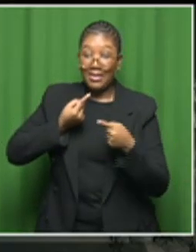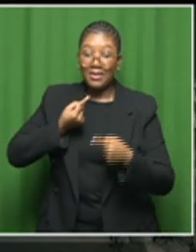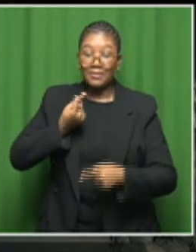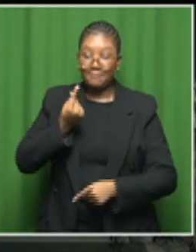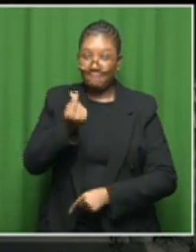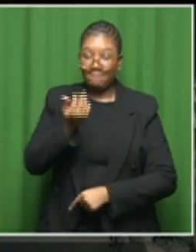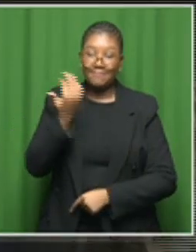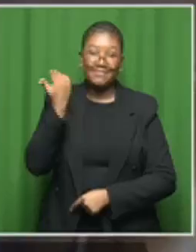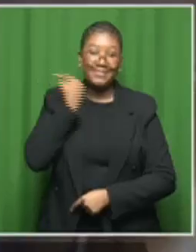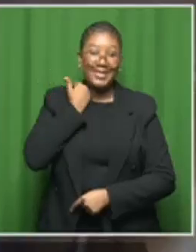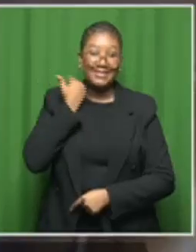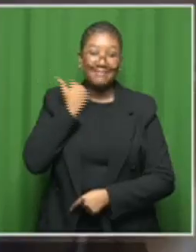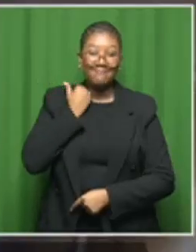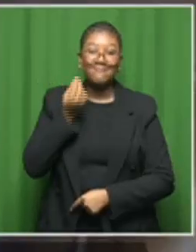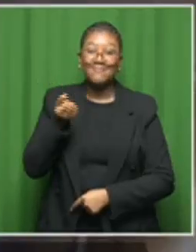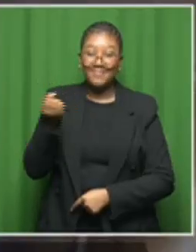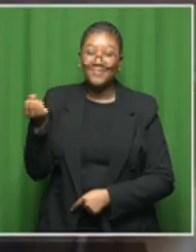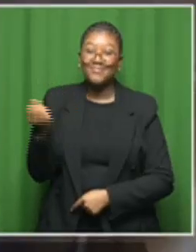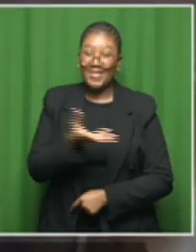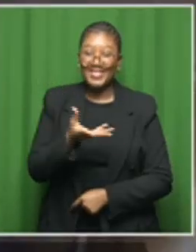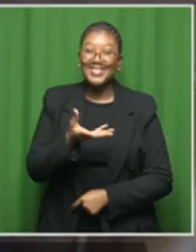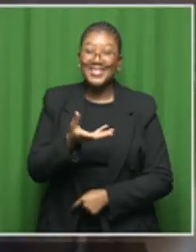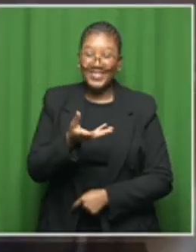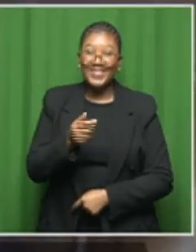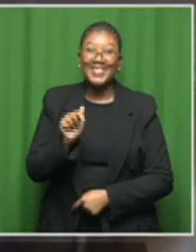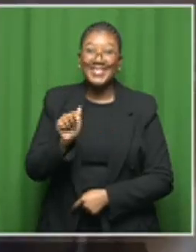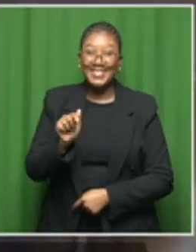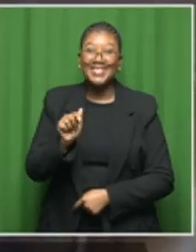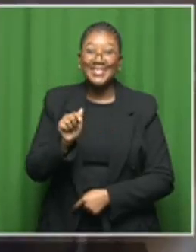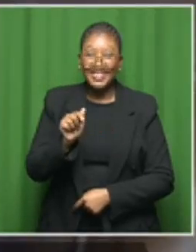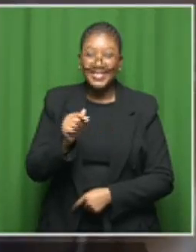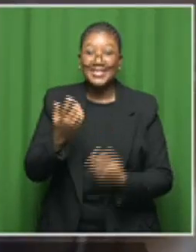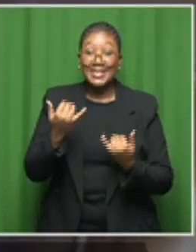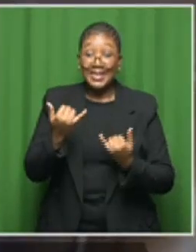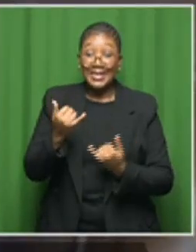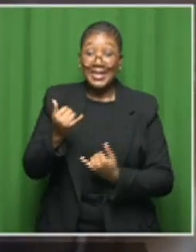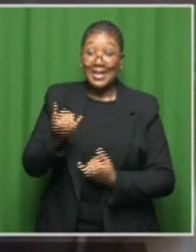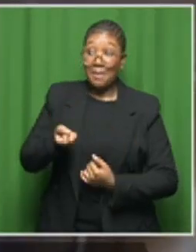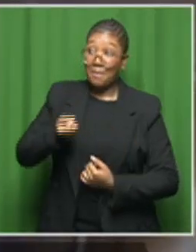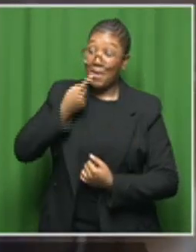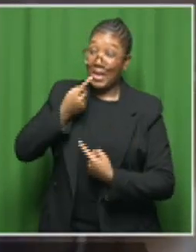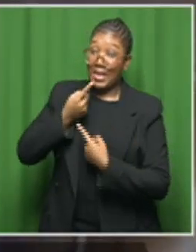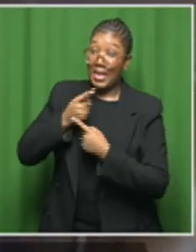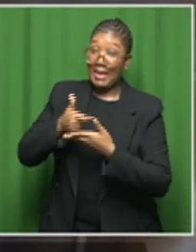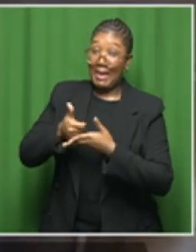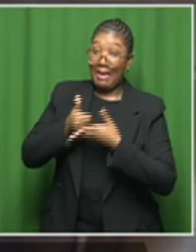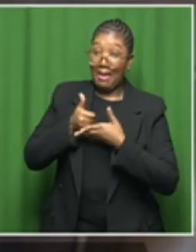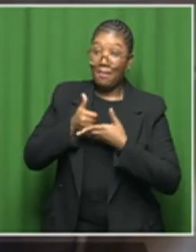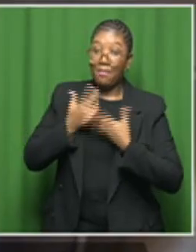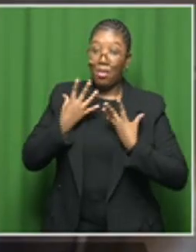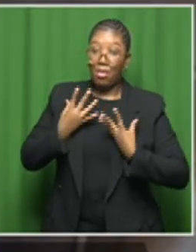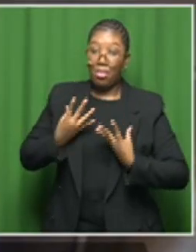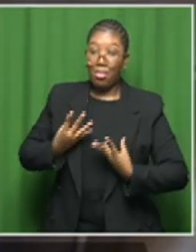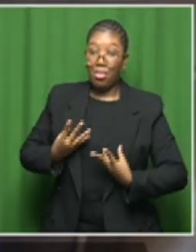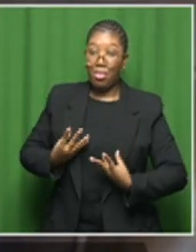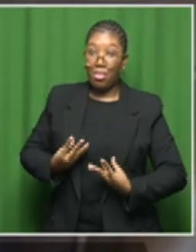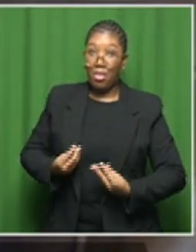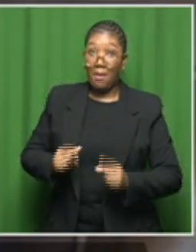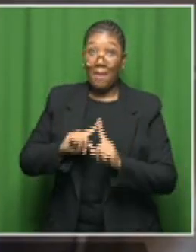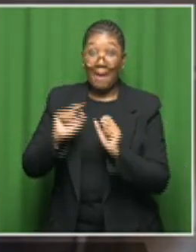quite effective. I mean, it does kind of minimize the symptoms. It doesn't take them completely away, but you